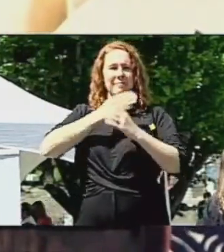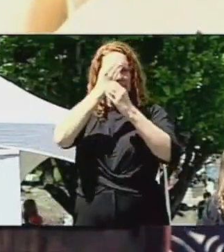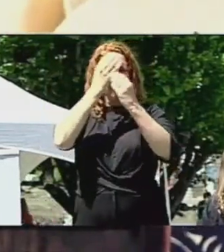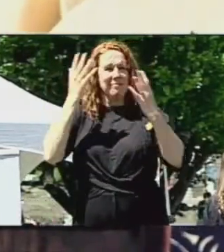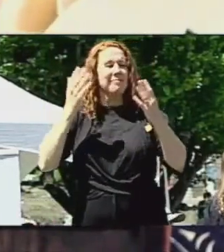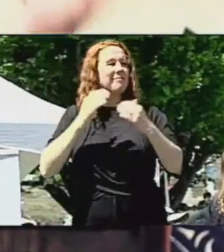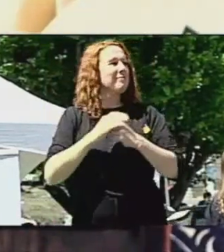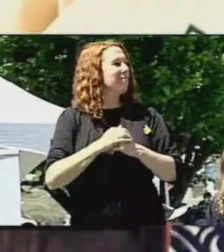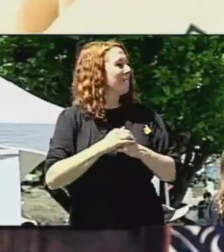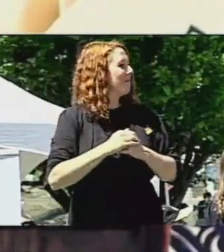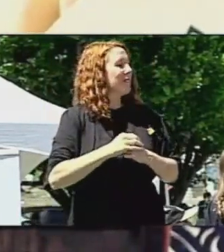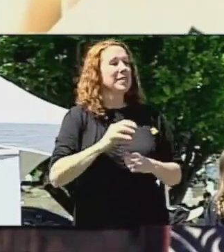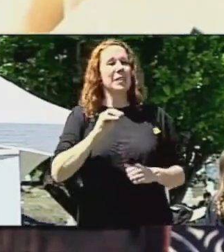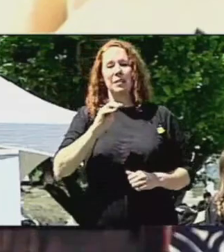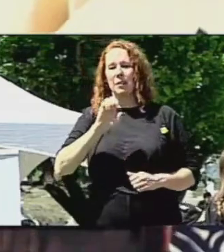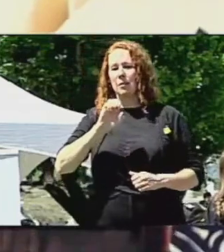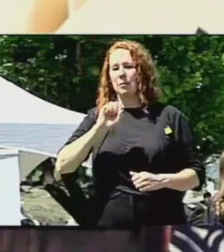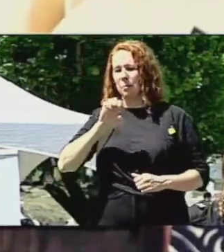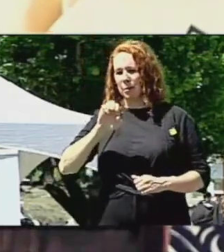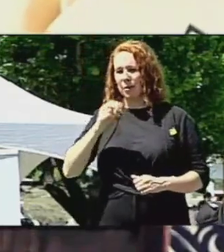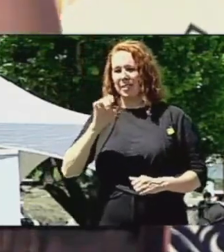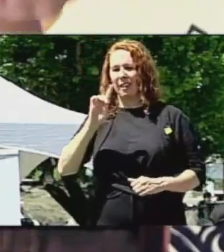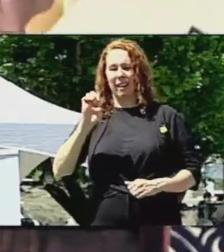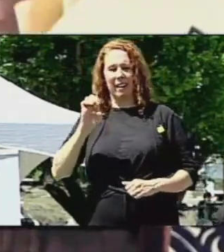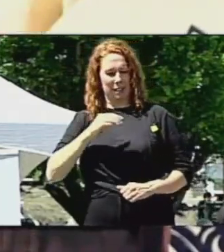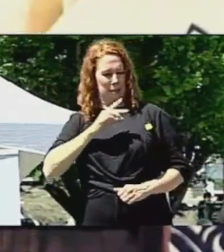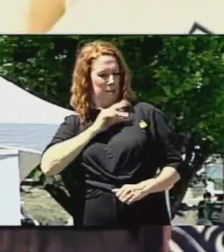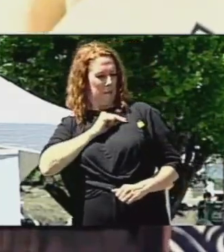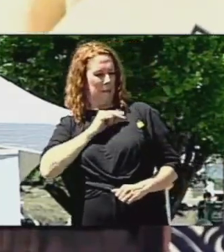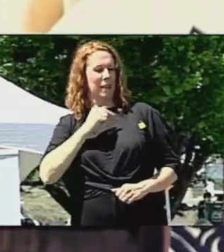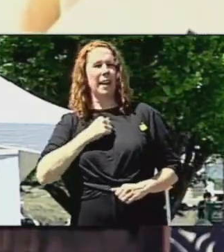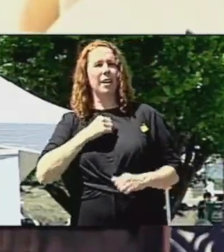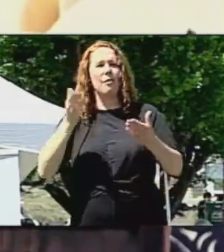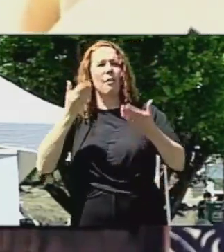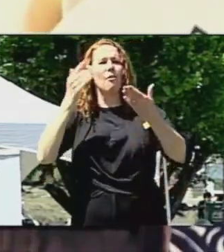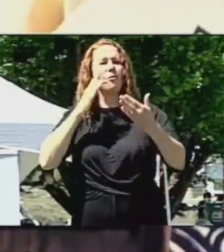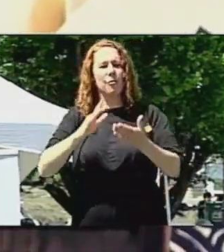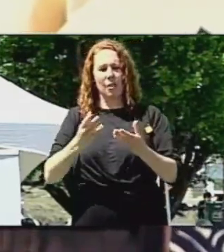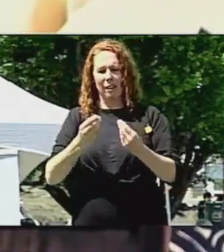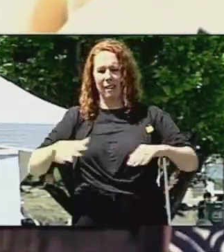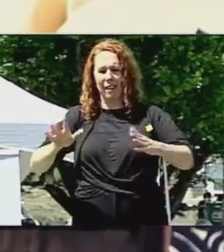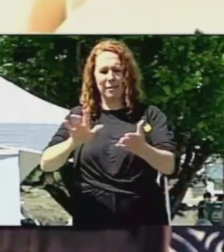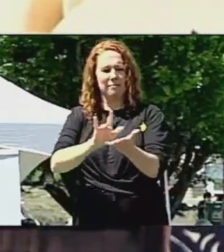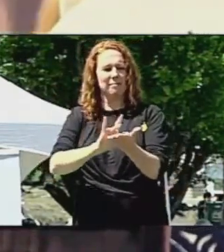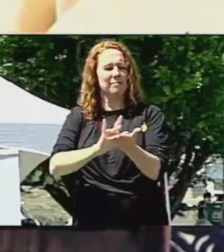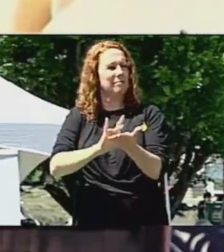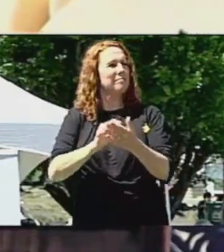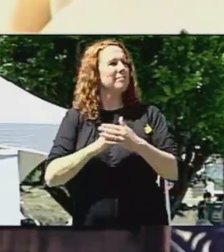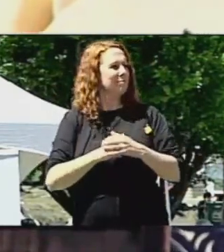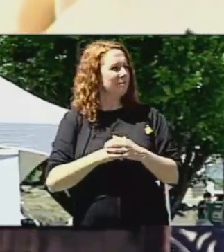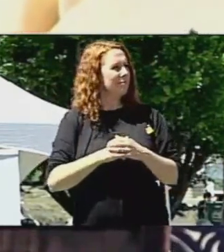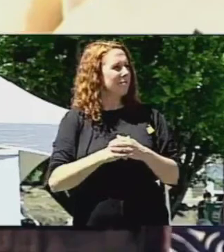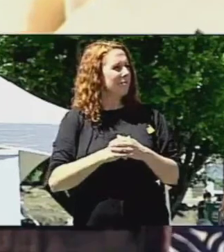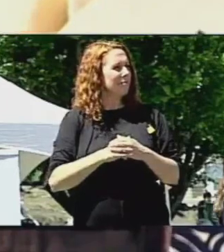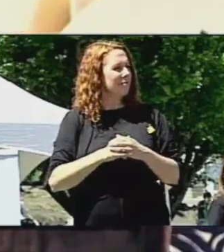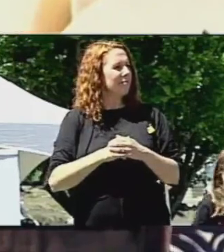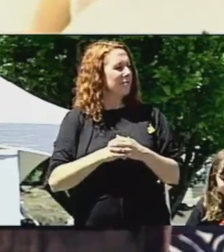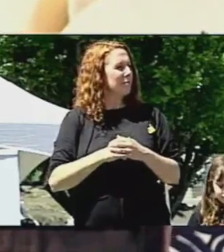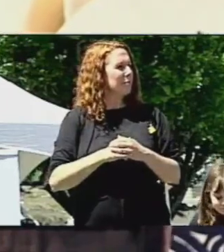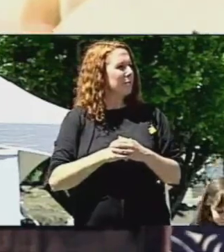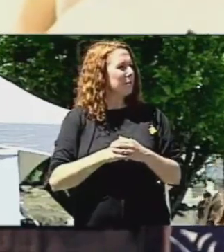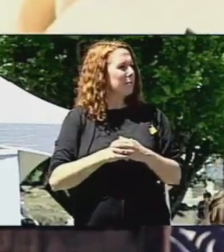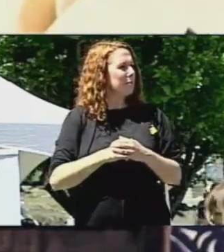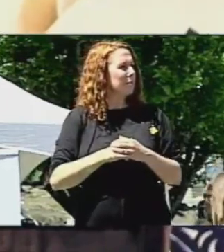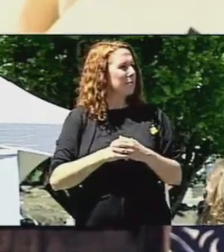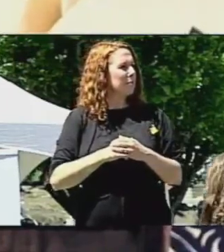wearing a piece of moose hide that is an offering of that land medicine. The reason why I share that insight about